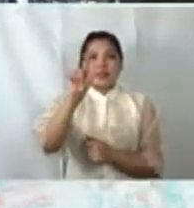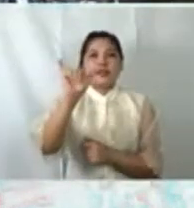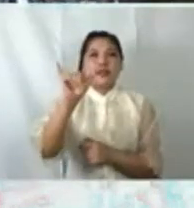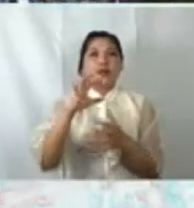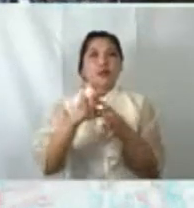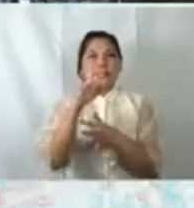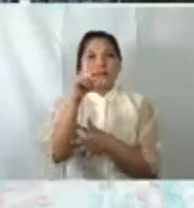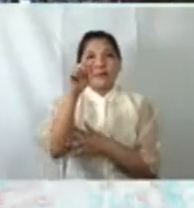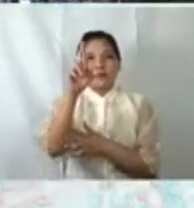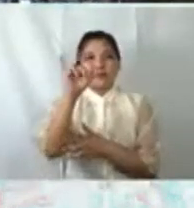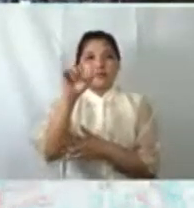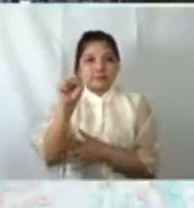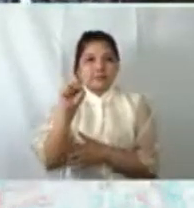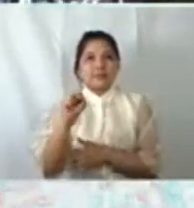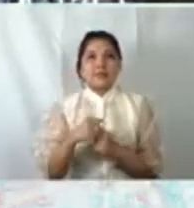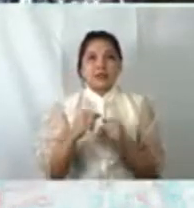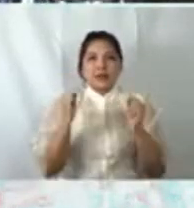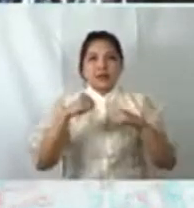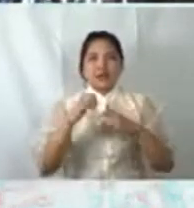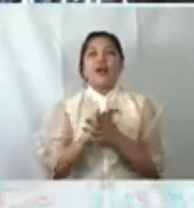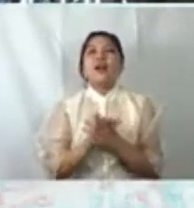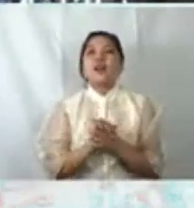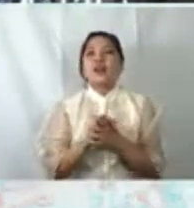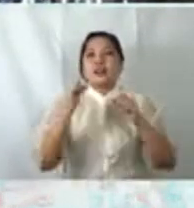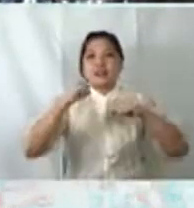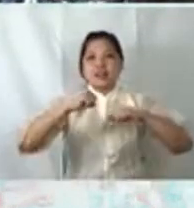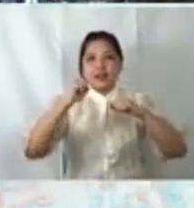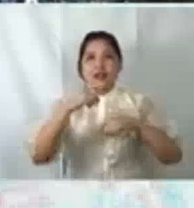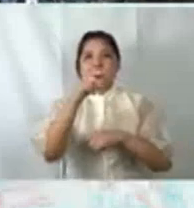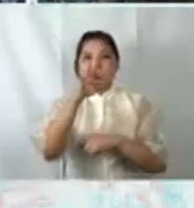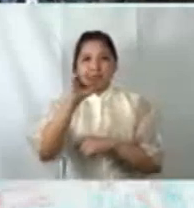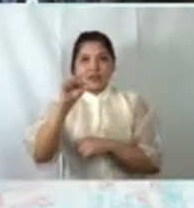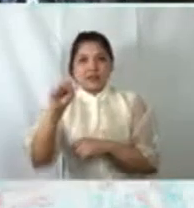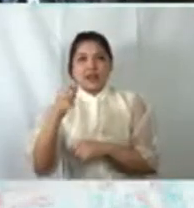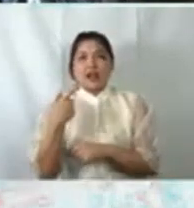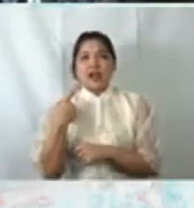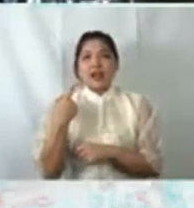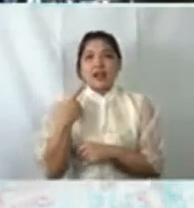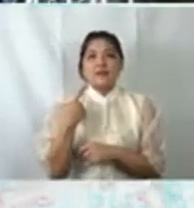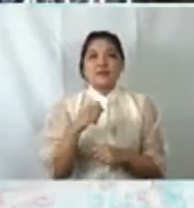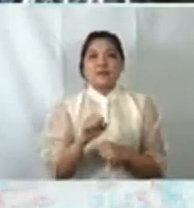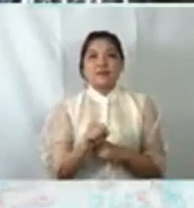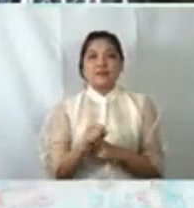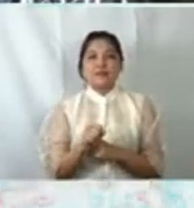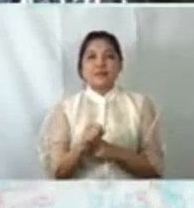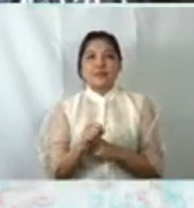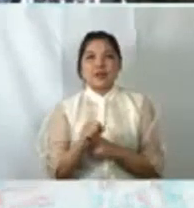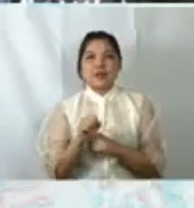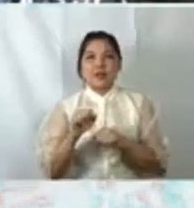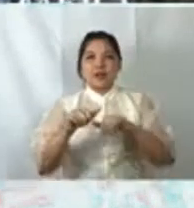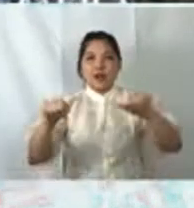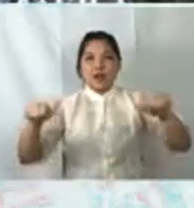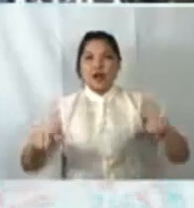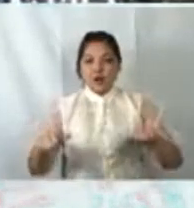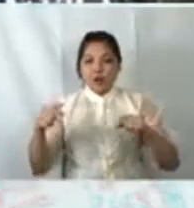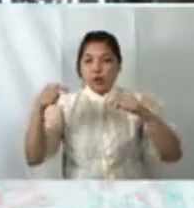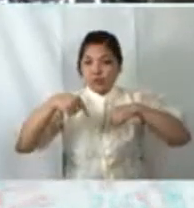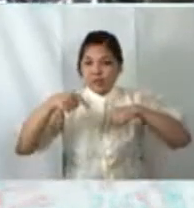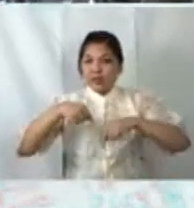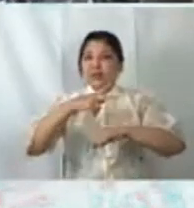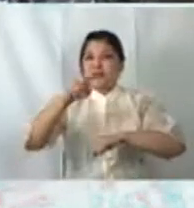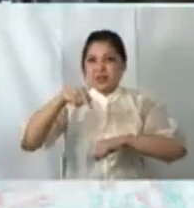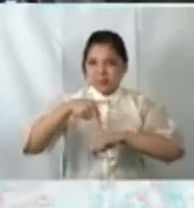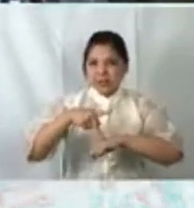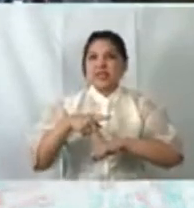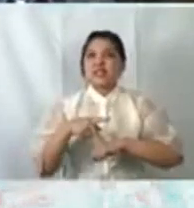with Spain of November 7, 1900, did acquire sovereignty over the Philippines.